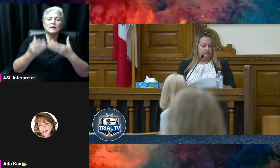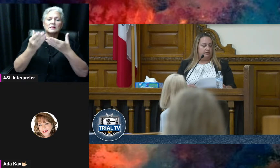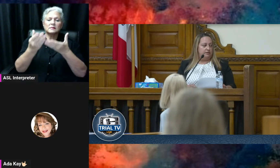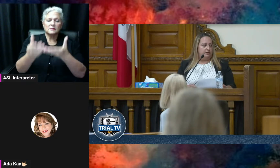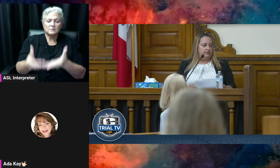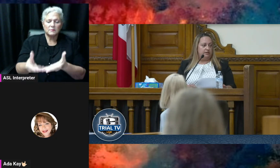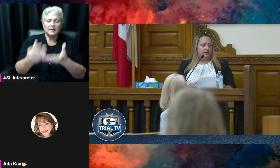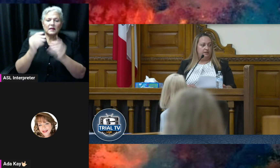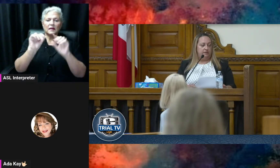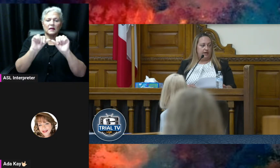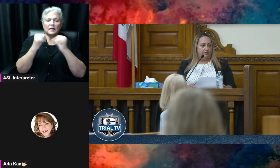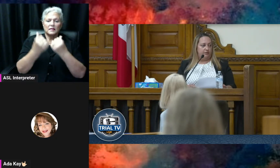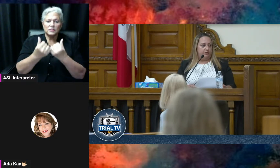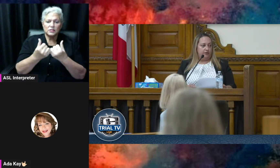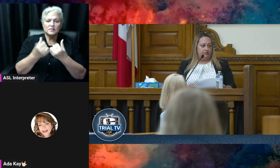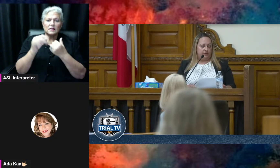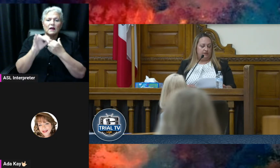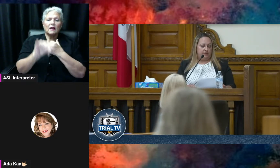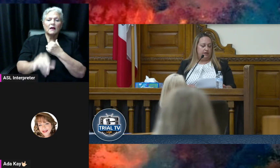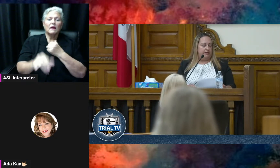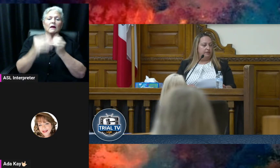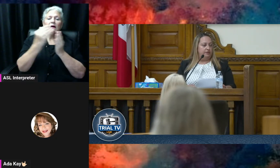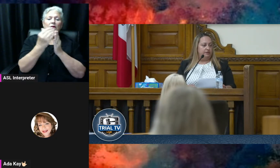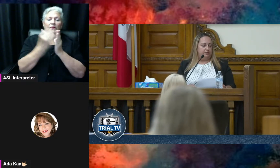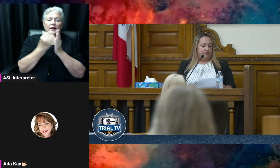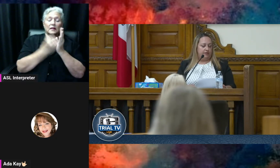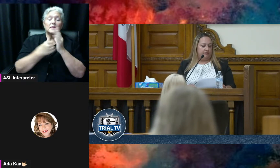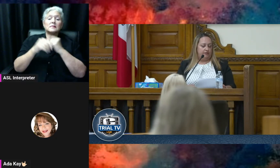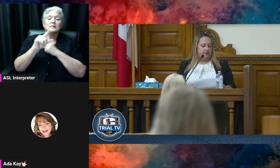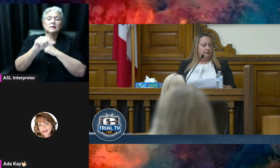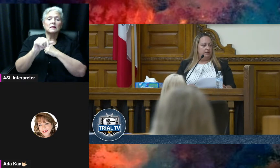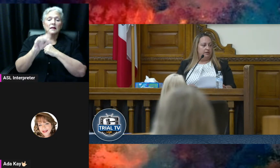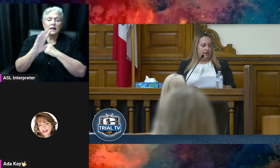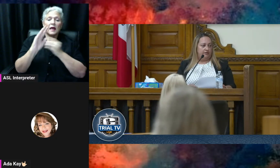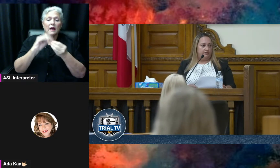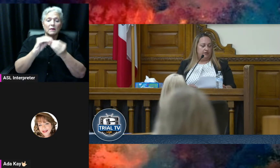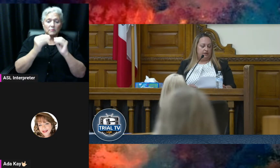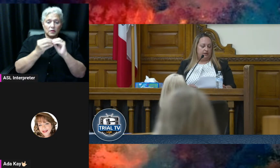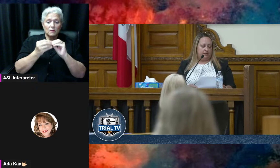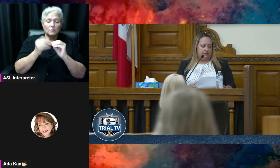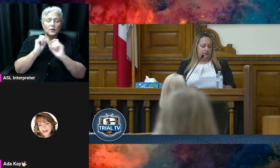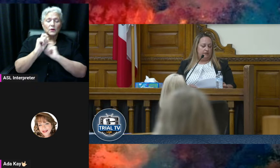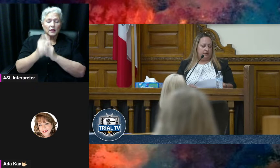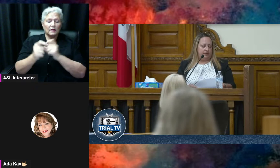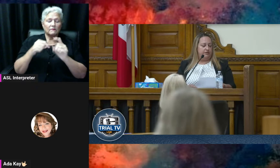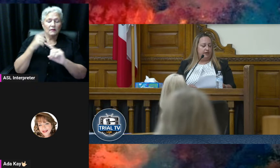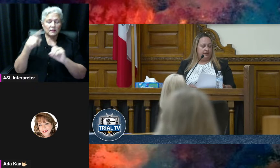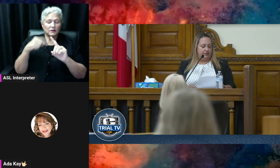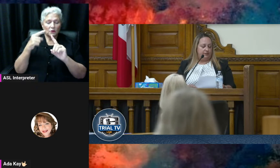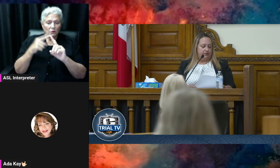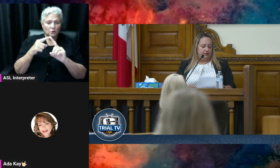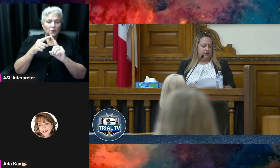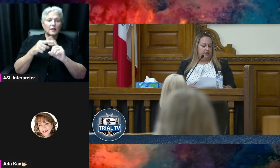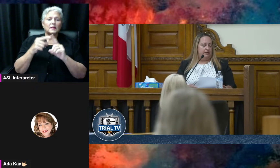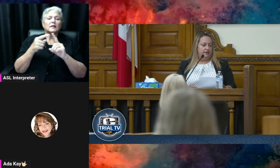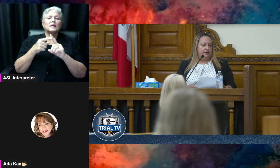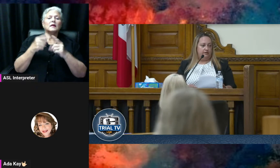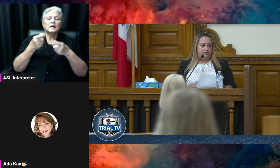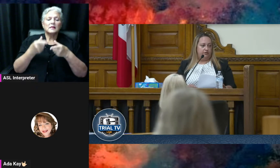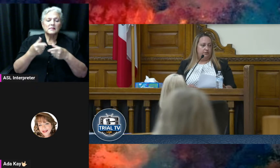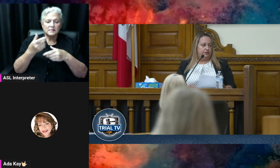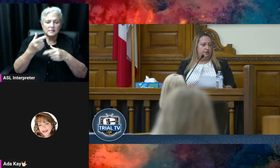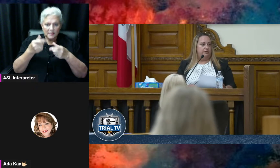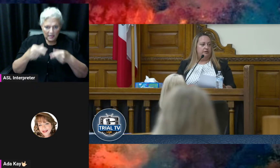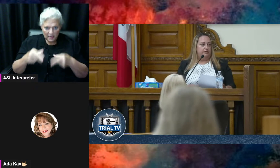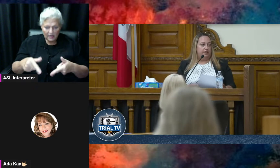the list lists the lab number that is assigned once it's submitted, the agency case or agency item number, and then